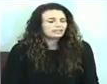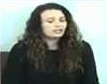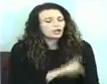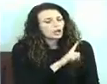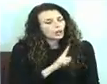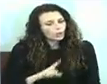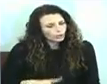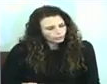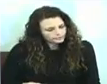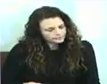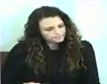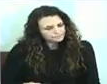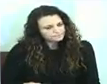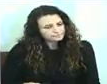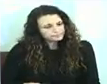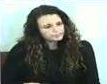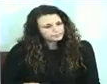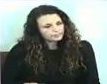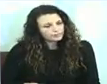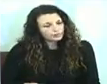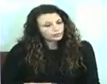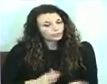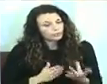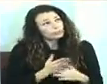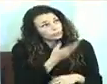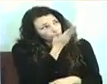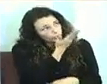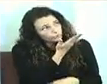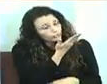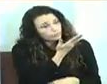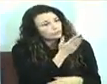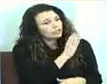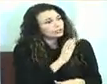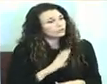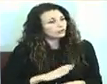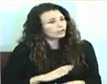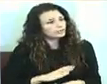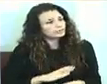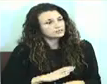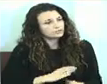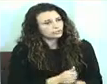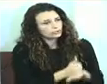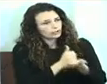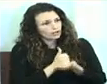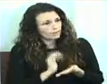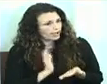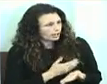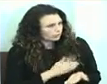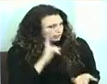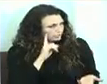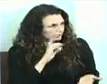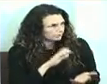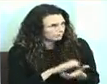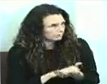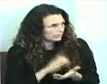Lord, may you through Christ help our unbelief.